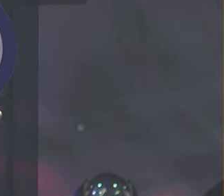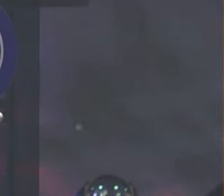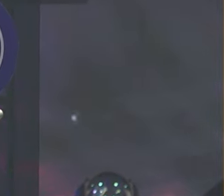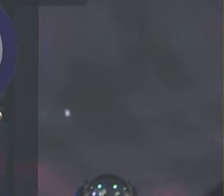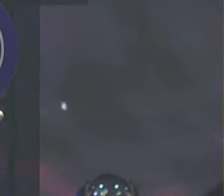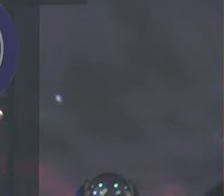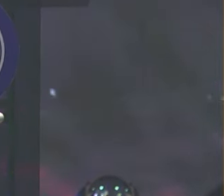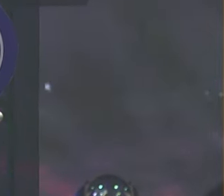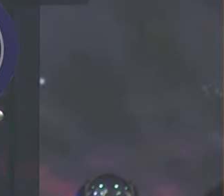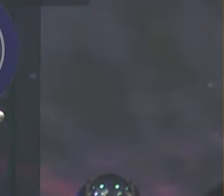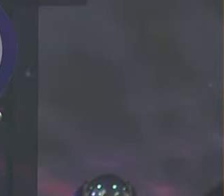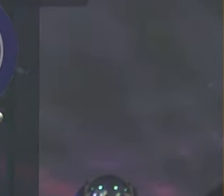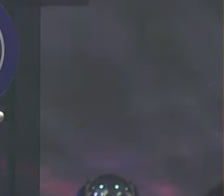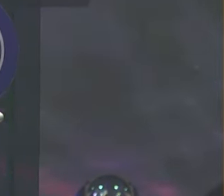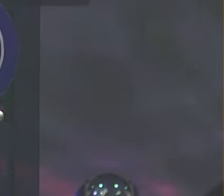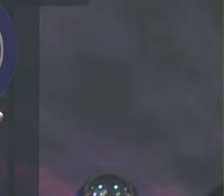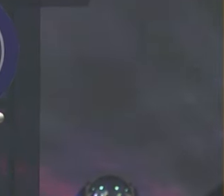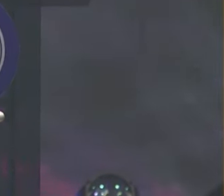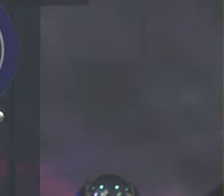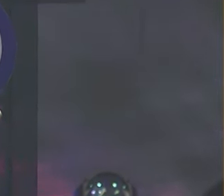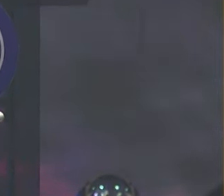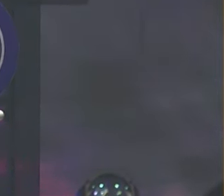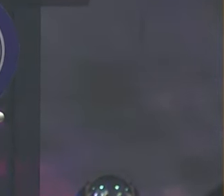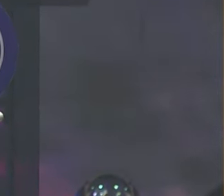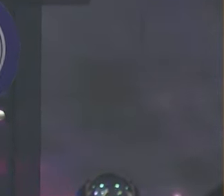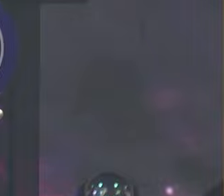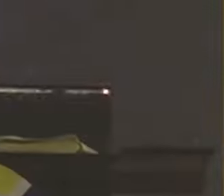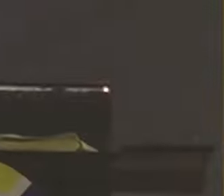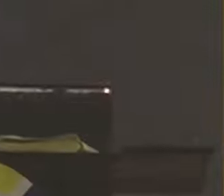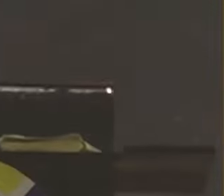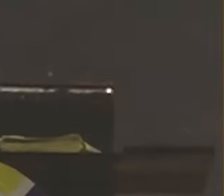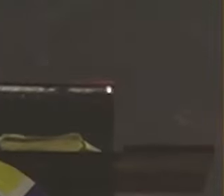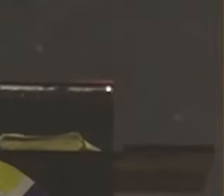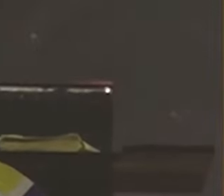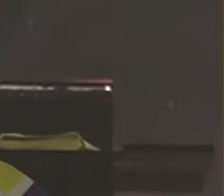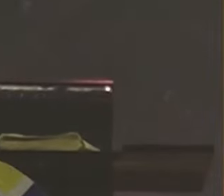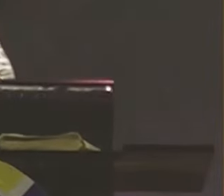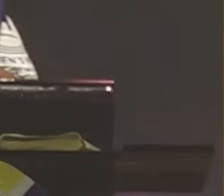And your nyam apai. The glory of God on man.